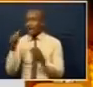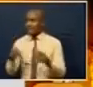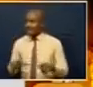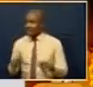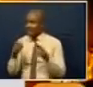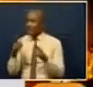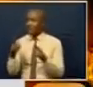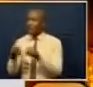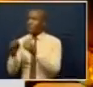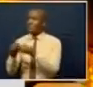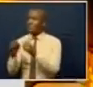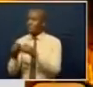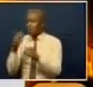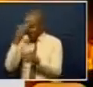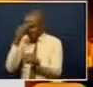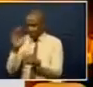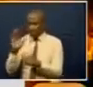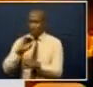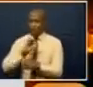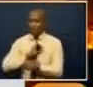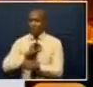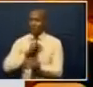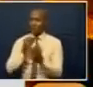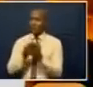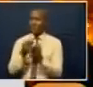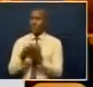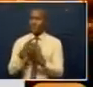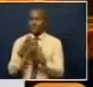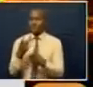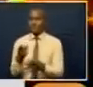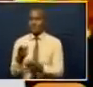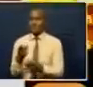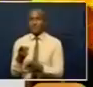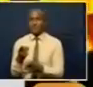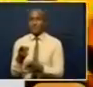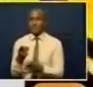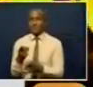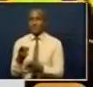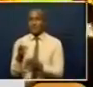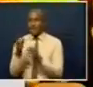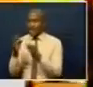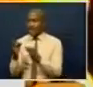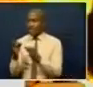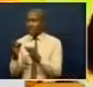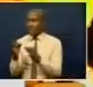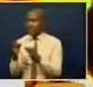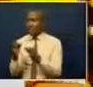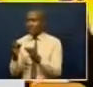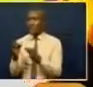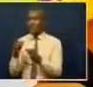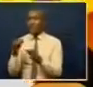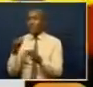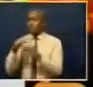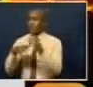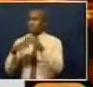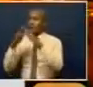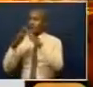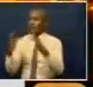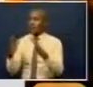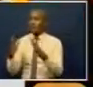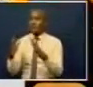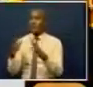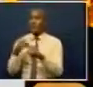risk because of your own financial interest. What joy will you have making money and going into a house that you know you've built based on